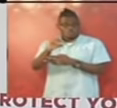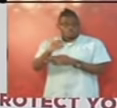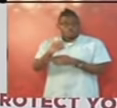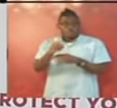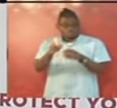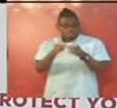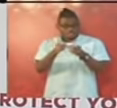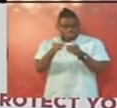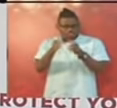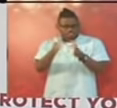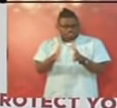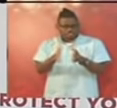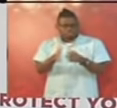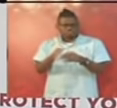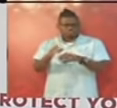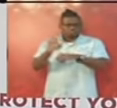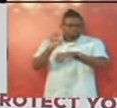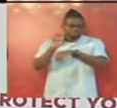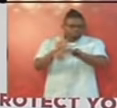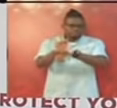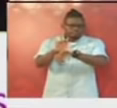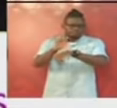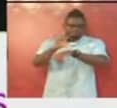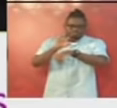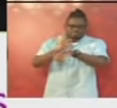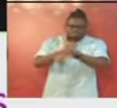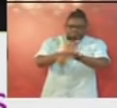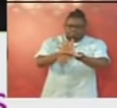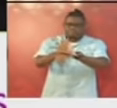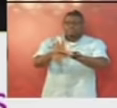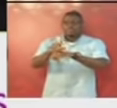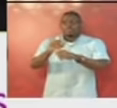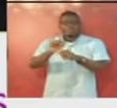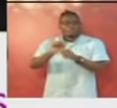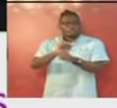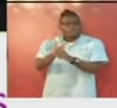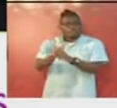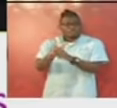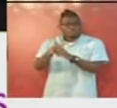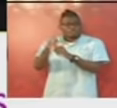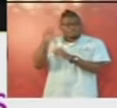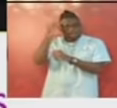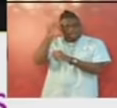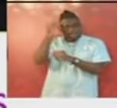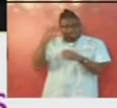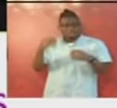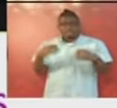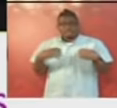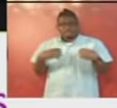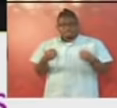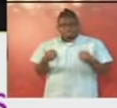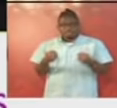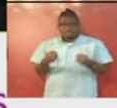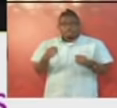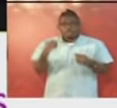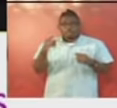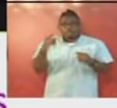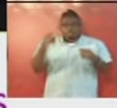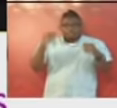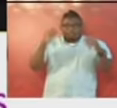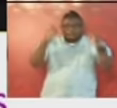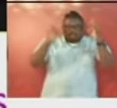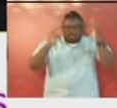of the pandemic on people's mental health as being extremely worrying, adding that social